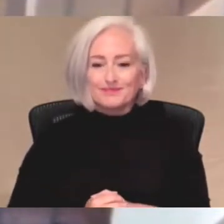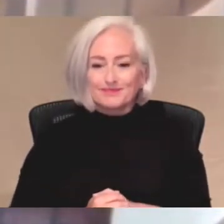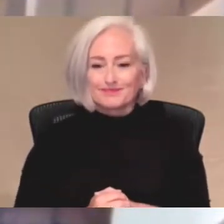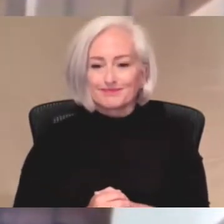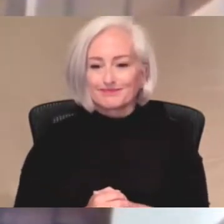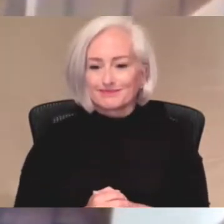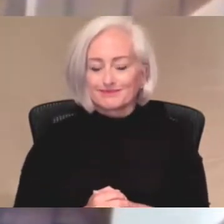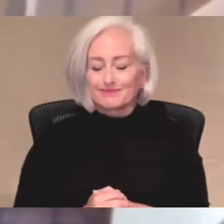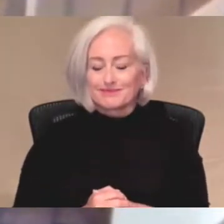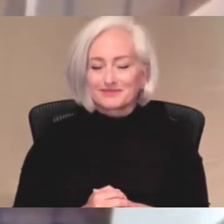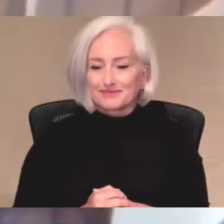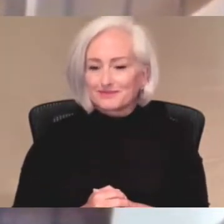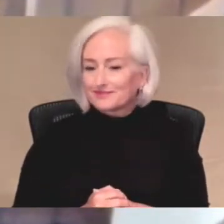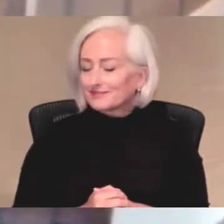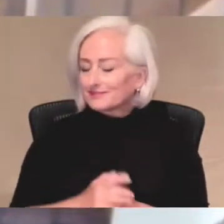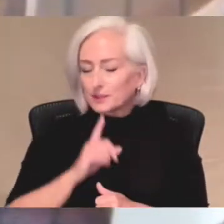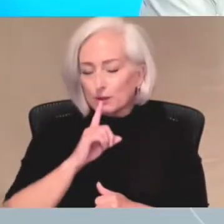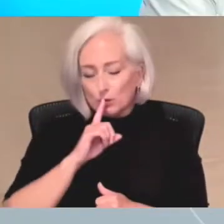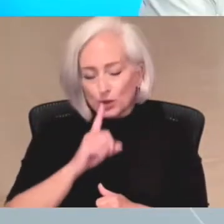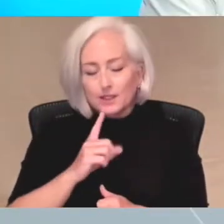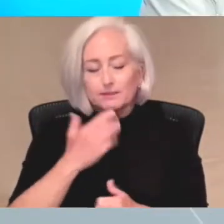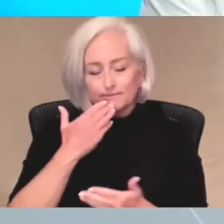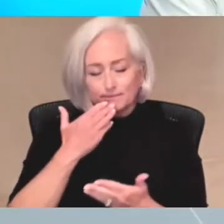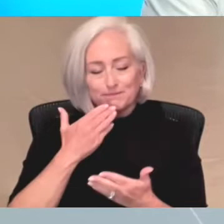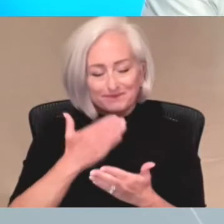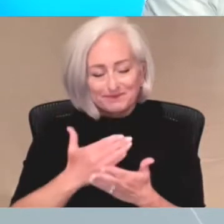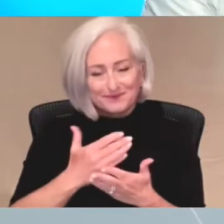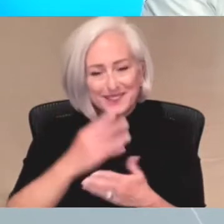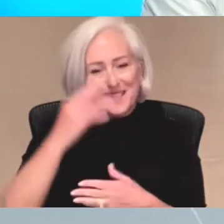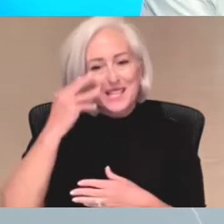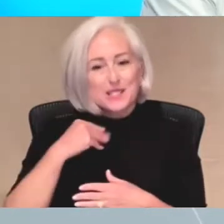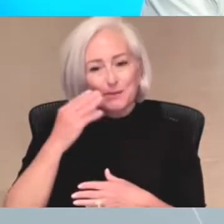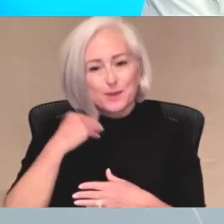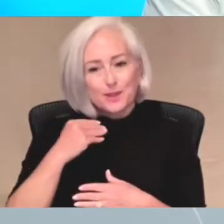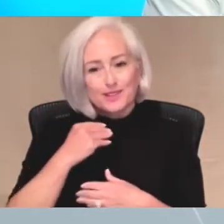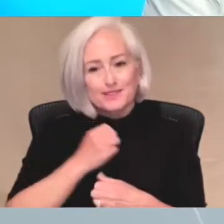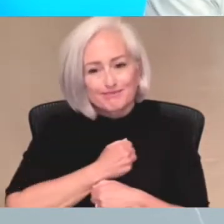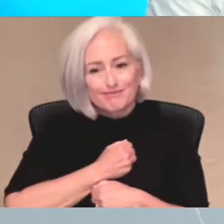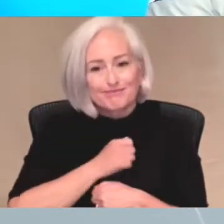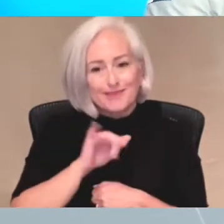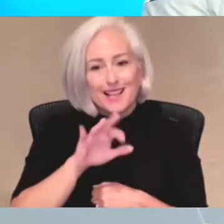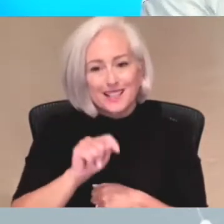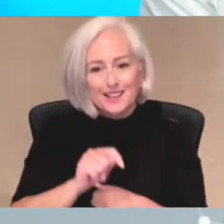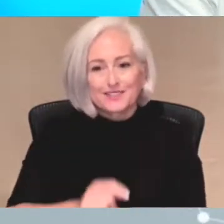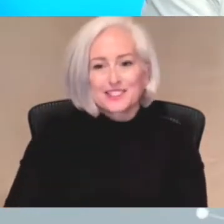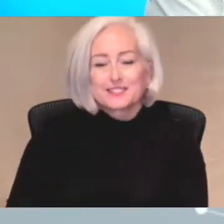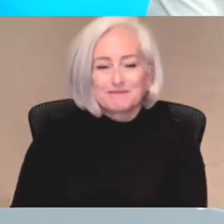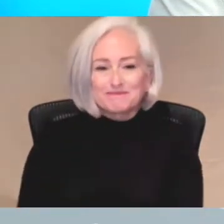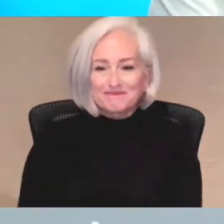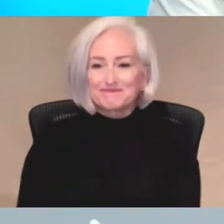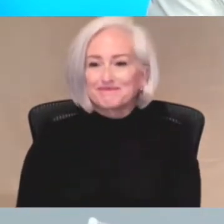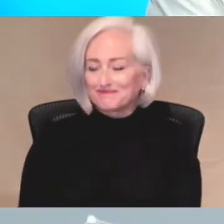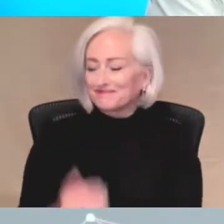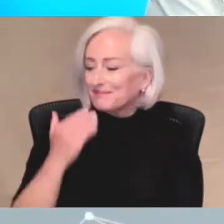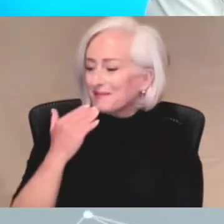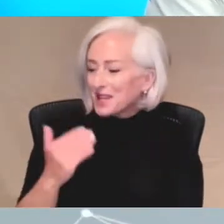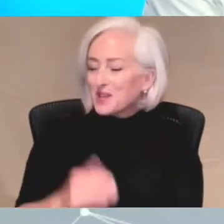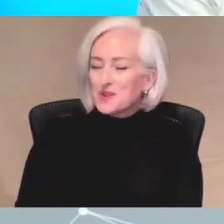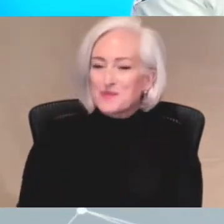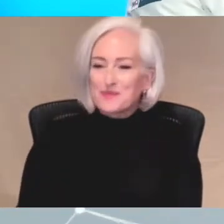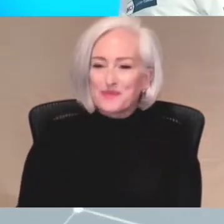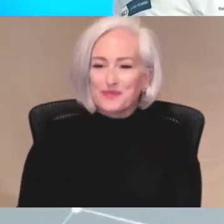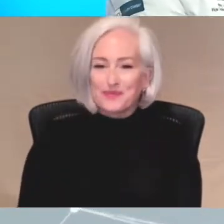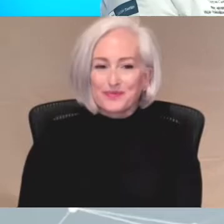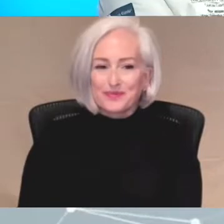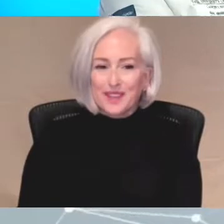just an unbelievable experience. I loved it. Well, thank you. It was, yeah.